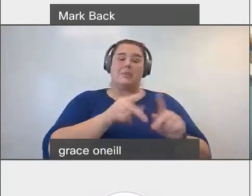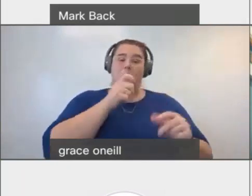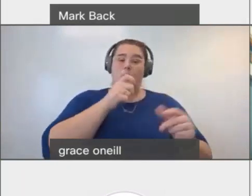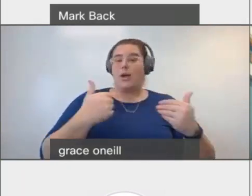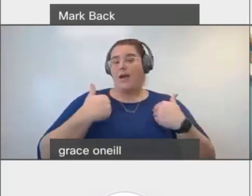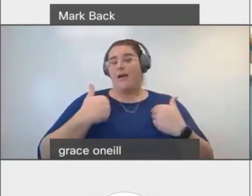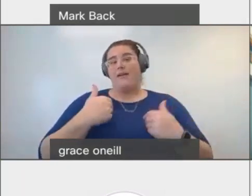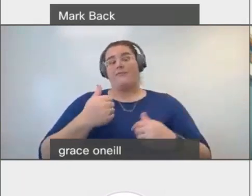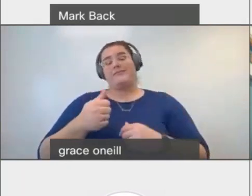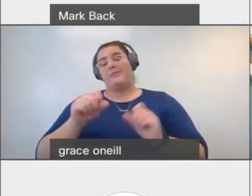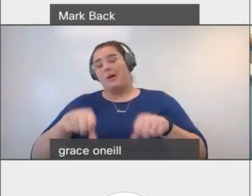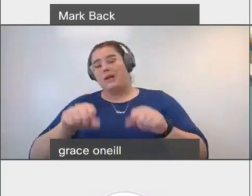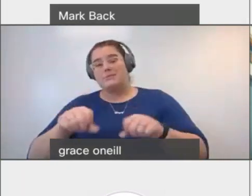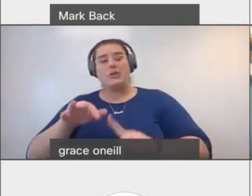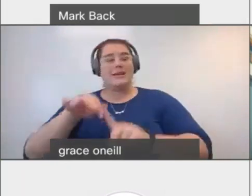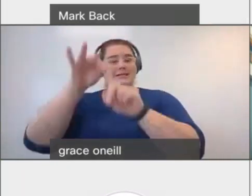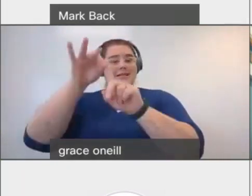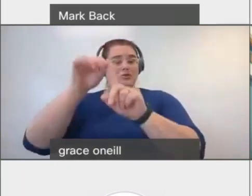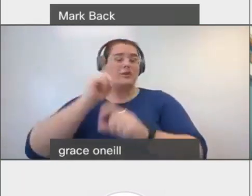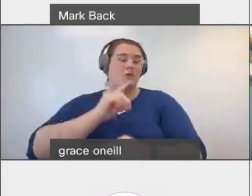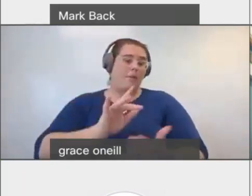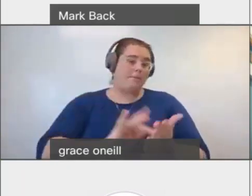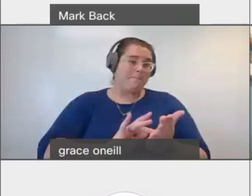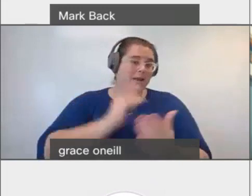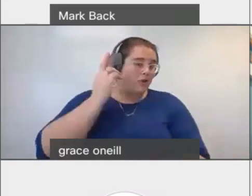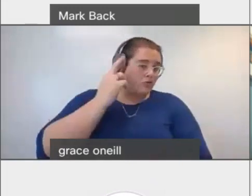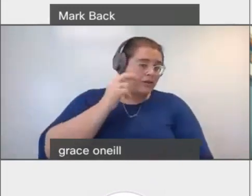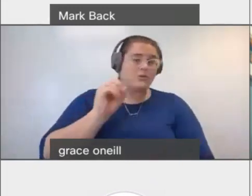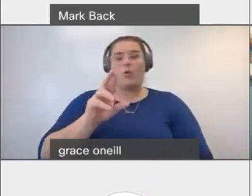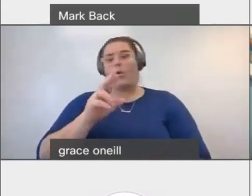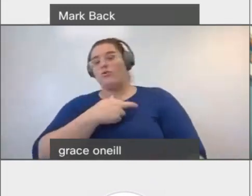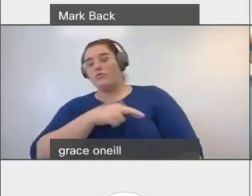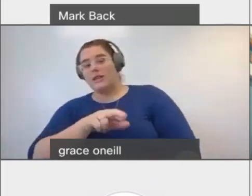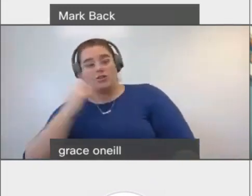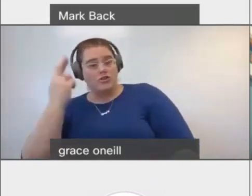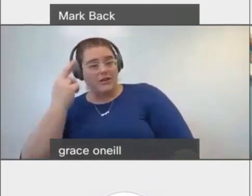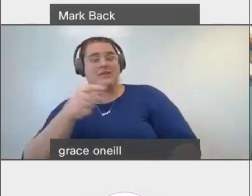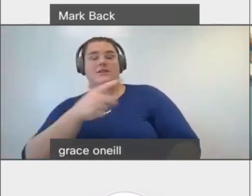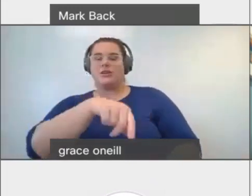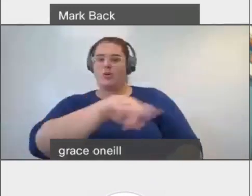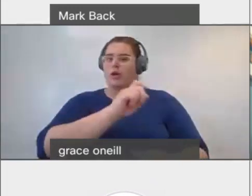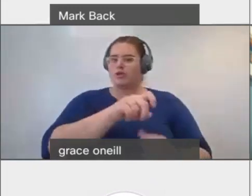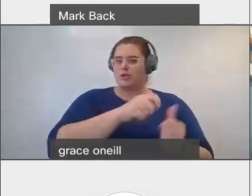a medical or religious reason for seeking an exemption.